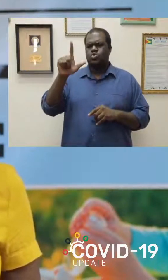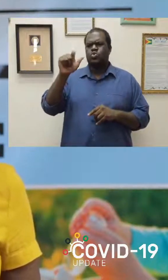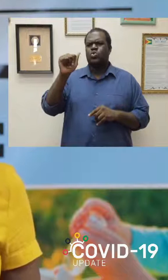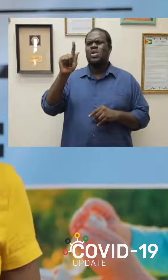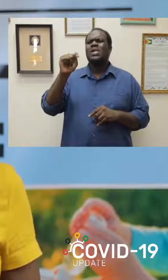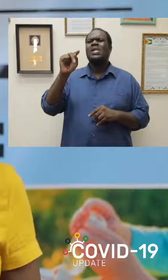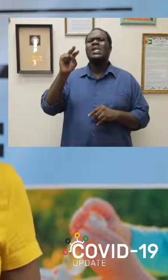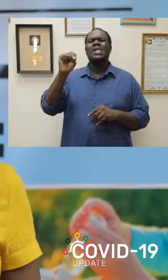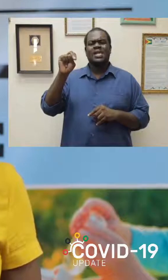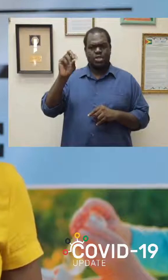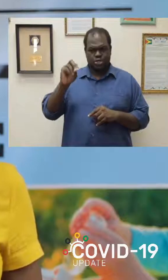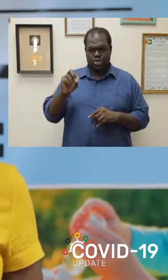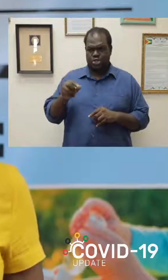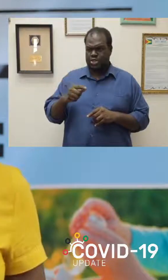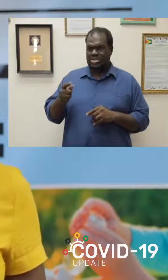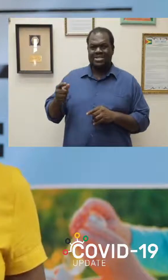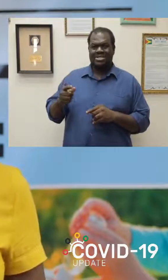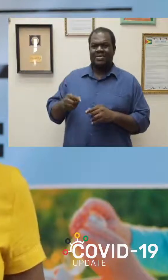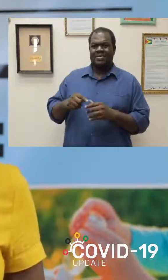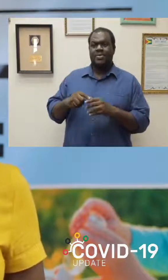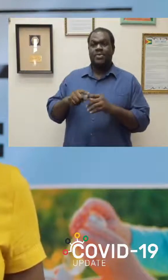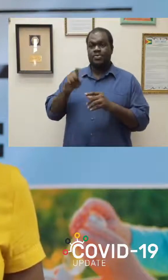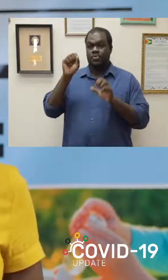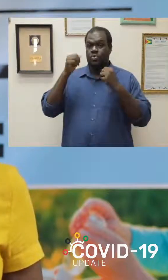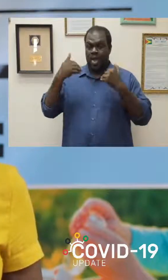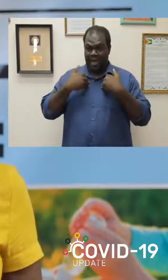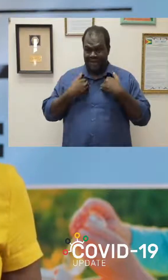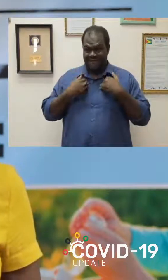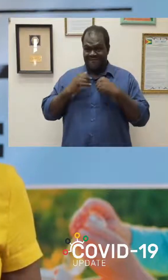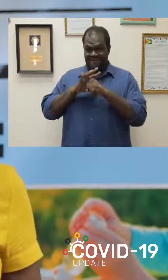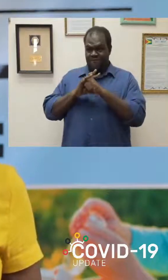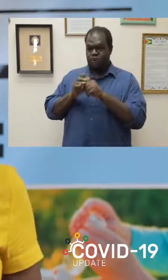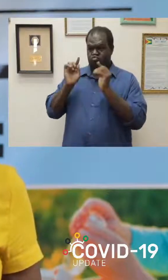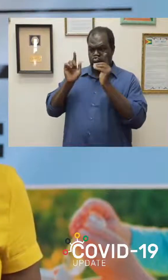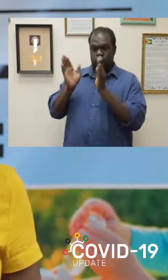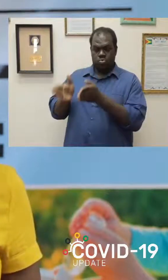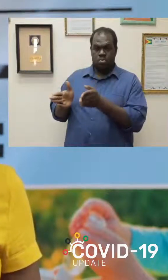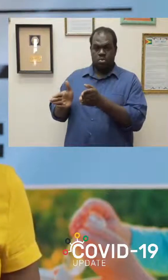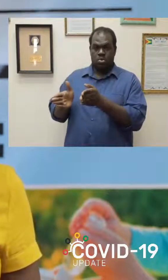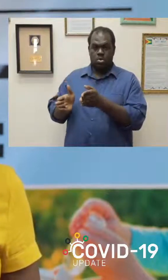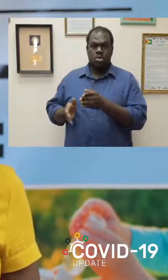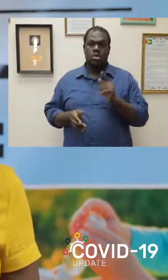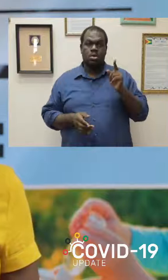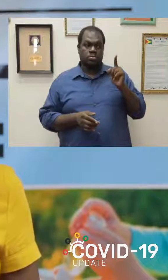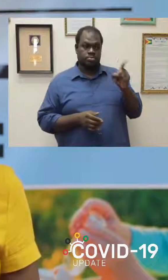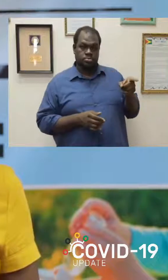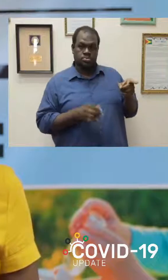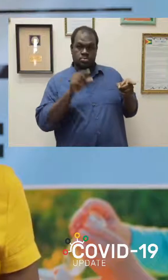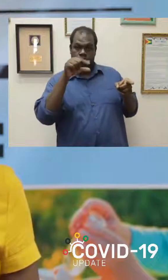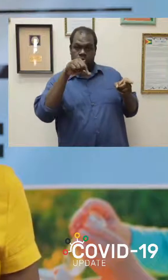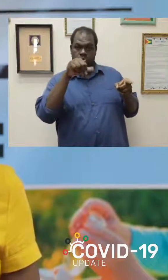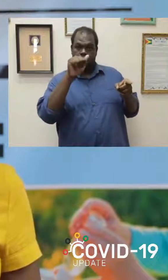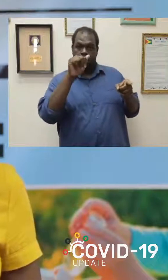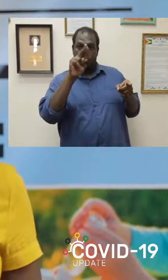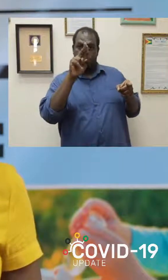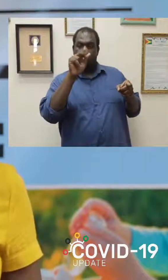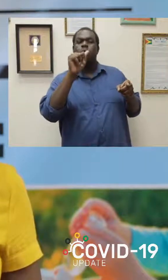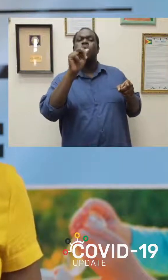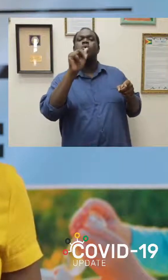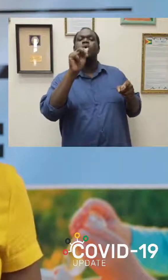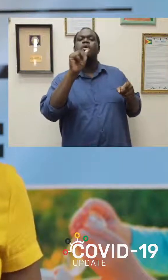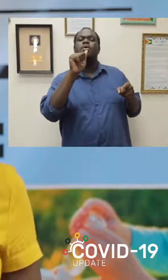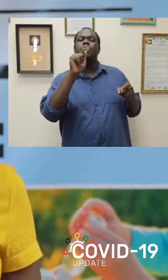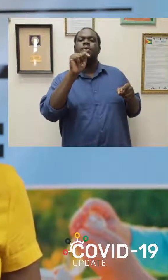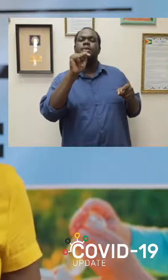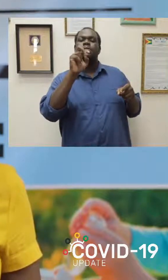in quarantine are those persons who were in very close contact with someone who tested positive,